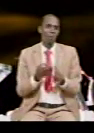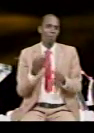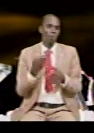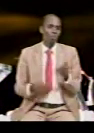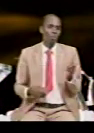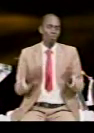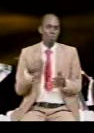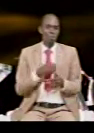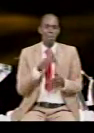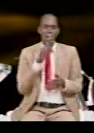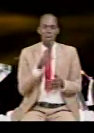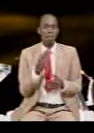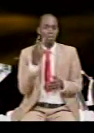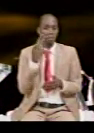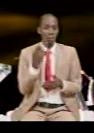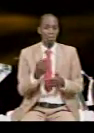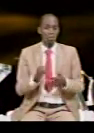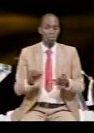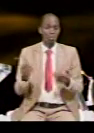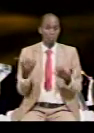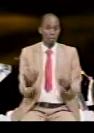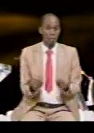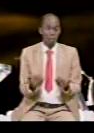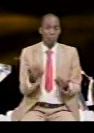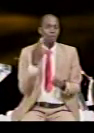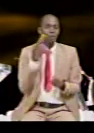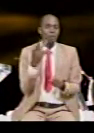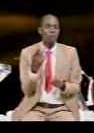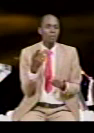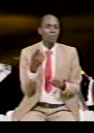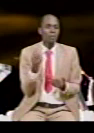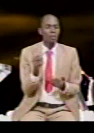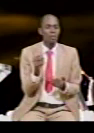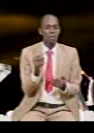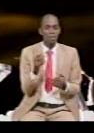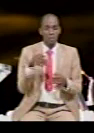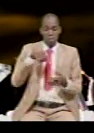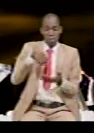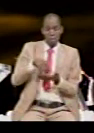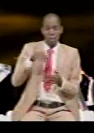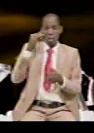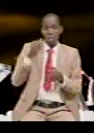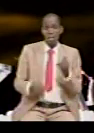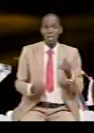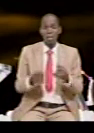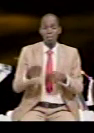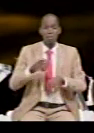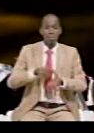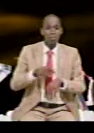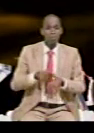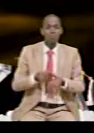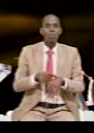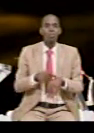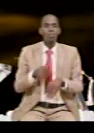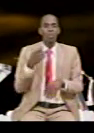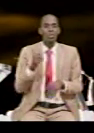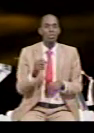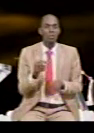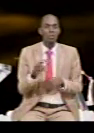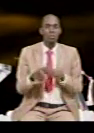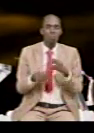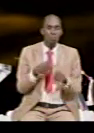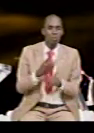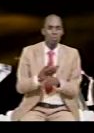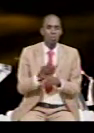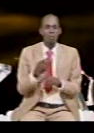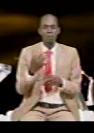in these last days, the world has no, our world, our